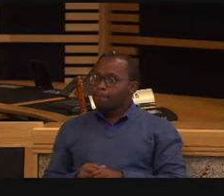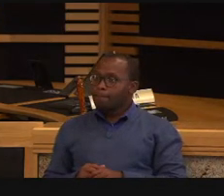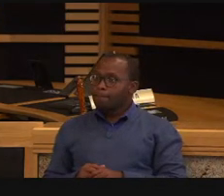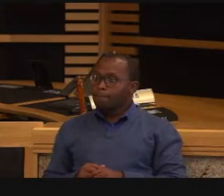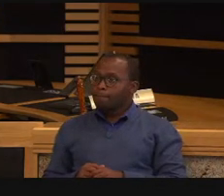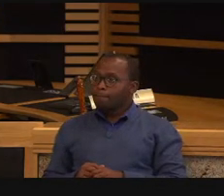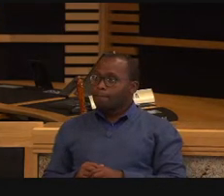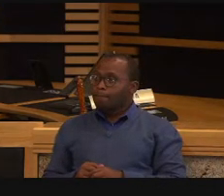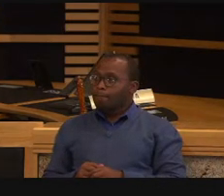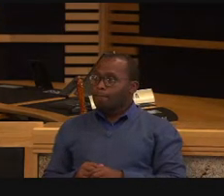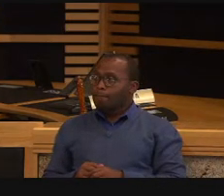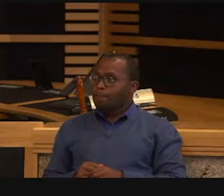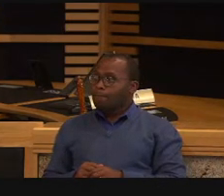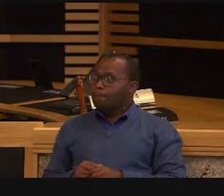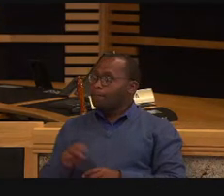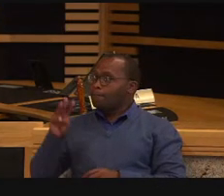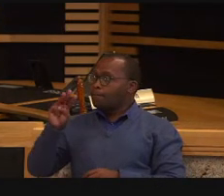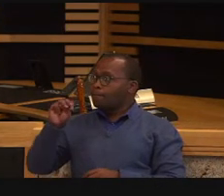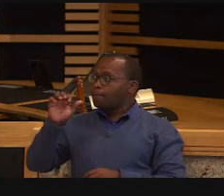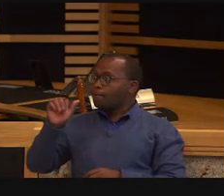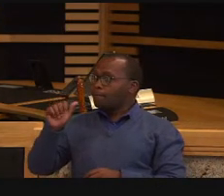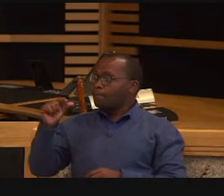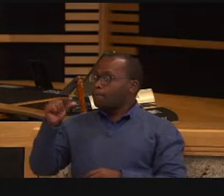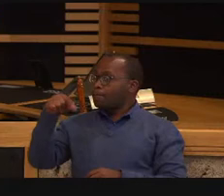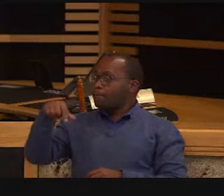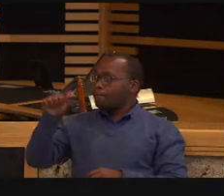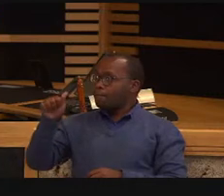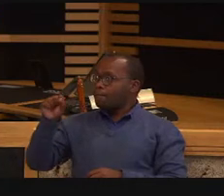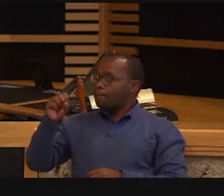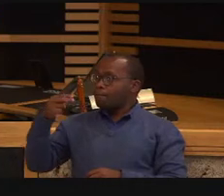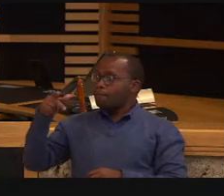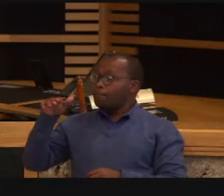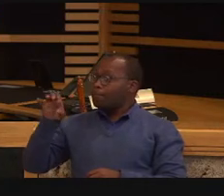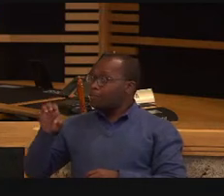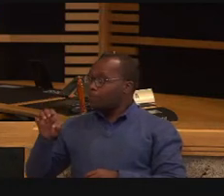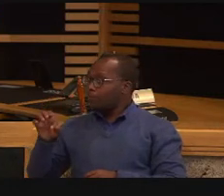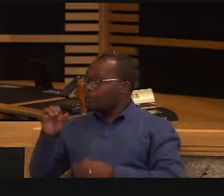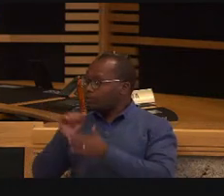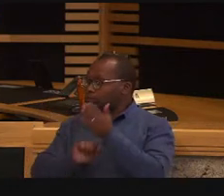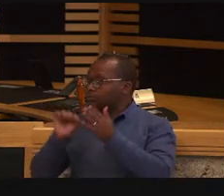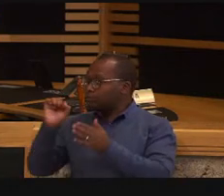On Honourable Makashela's statement, school nutrition.